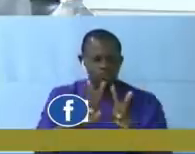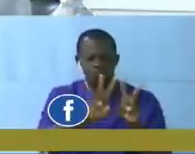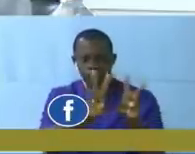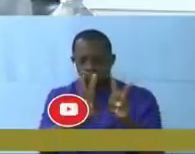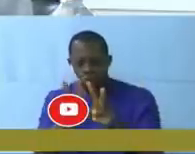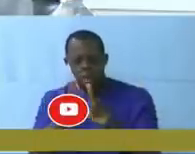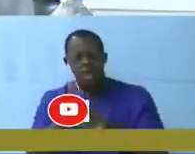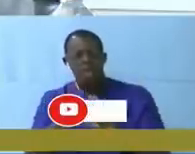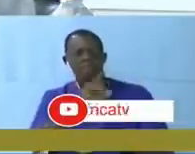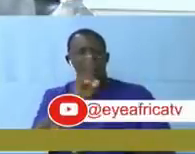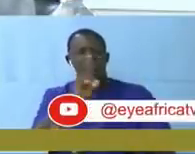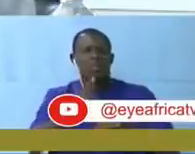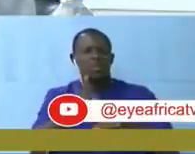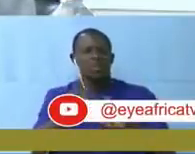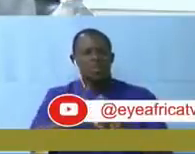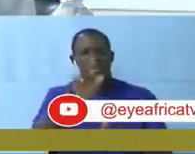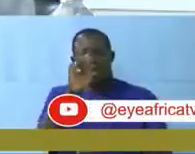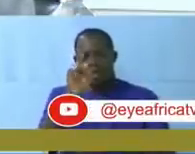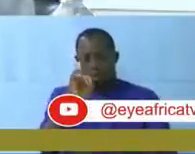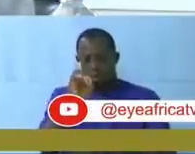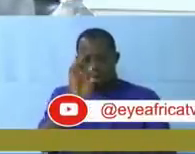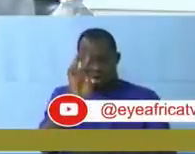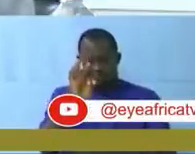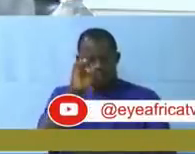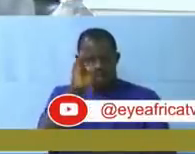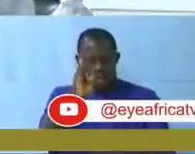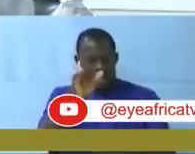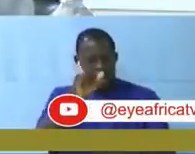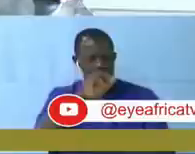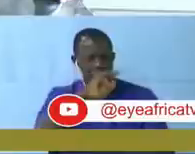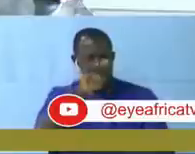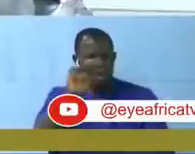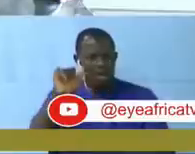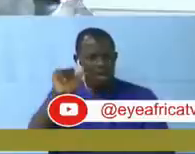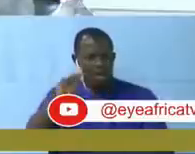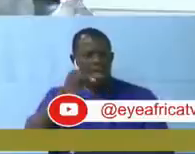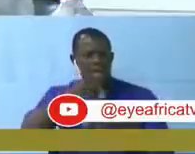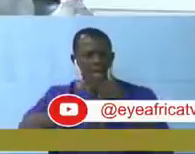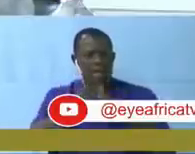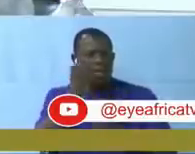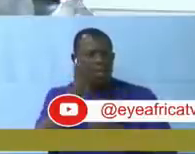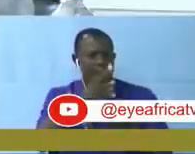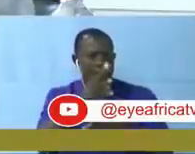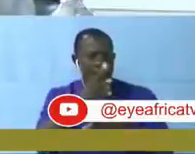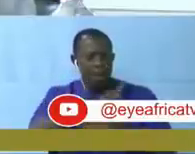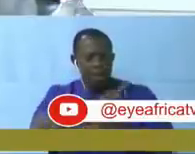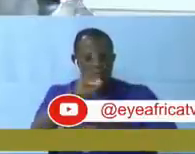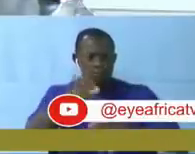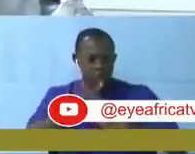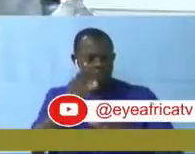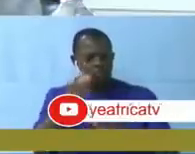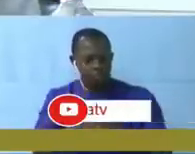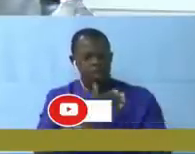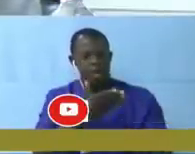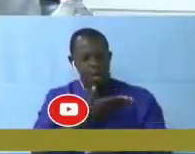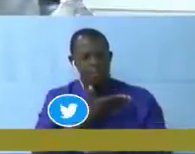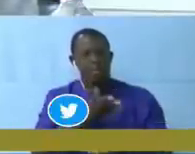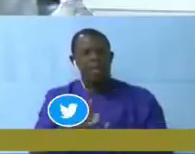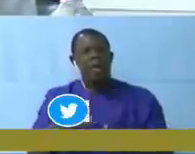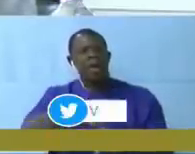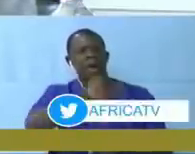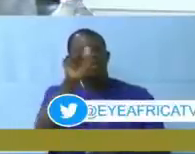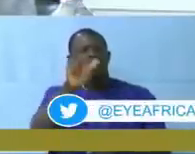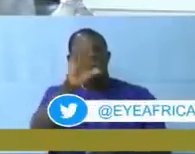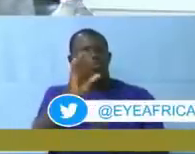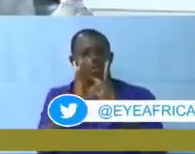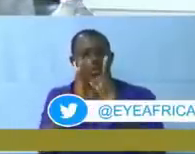in Accra. Ci tamen university bo xamne mu nga nekké ci Ghana Accra. Then a specialization